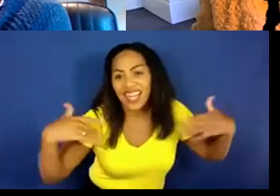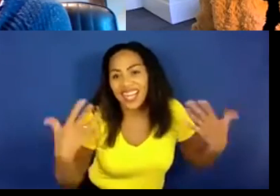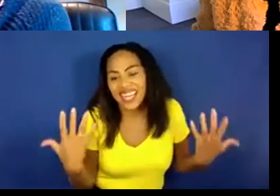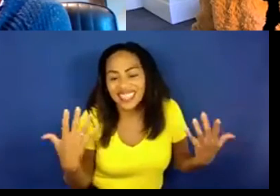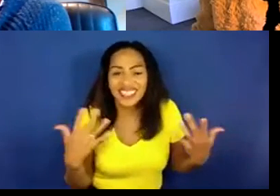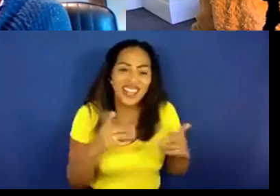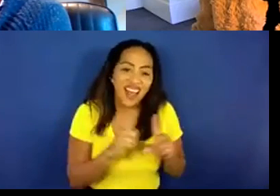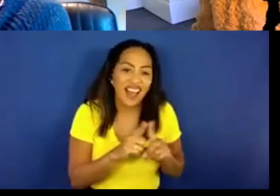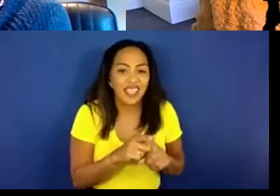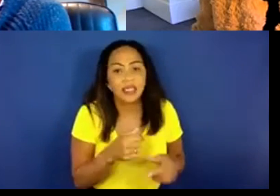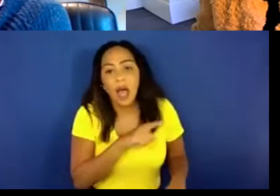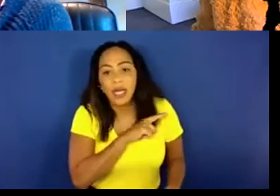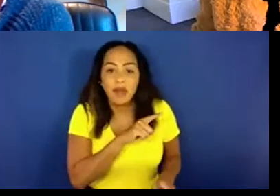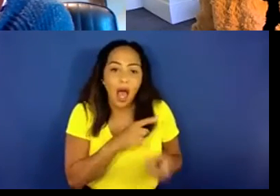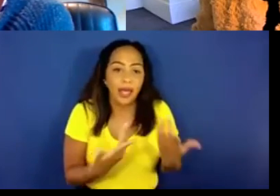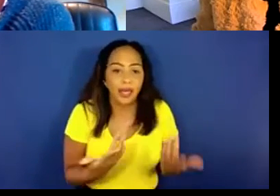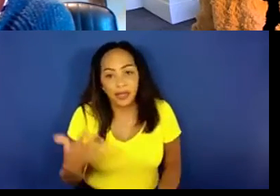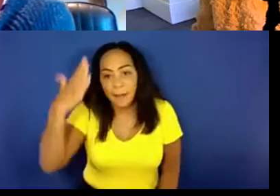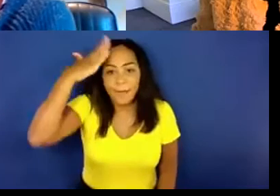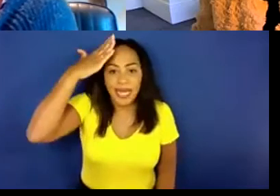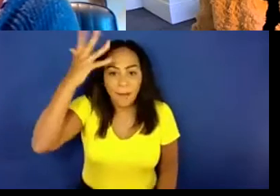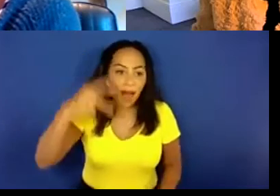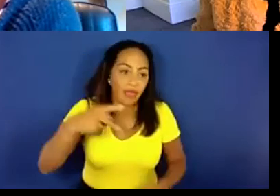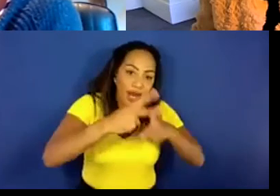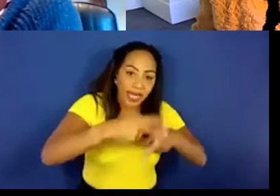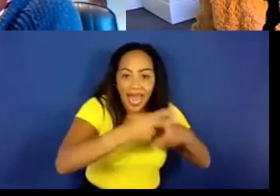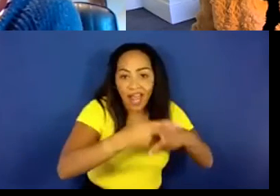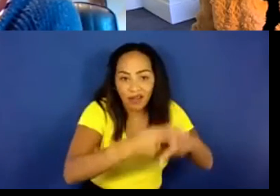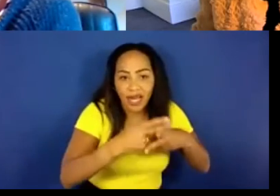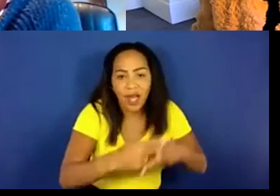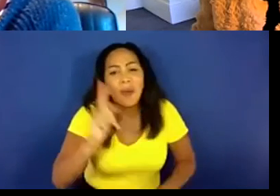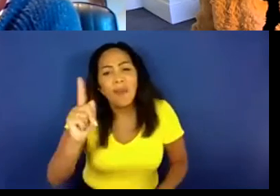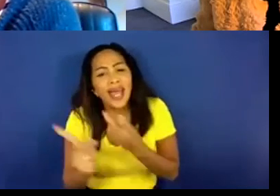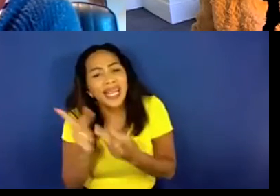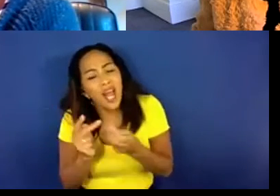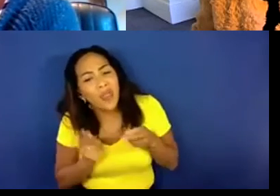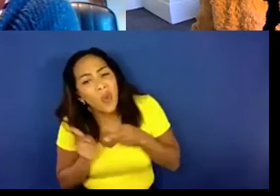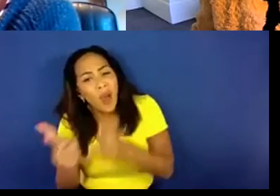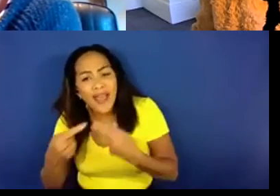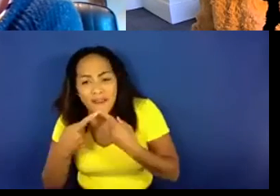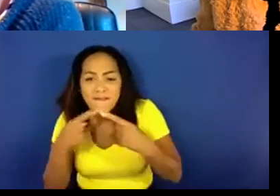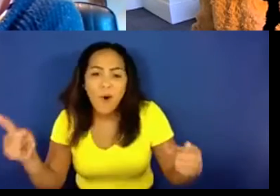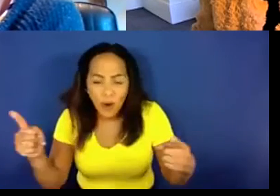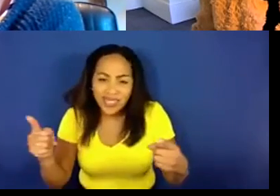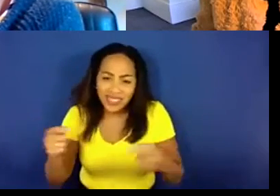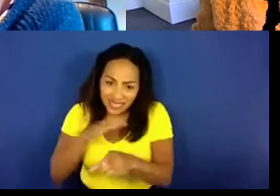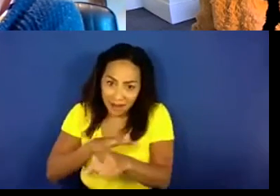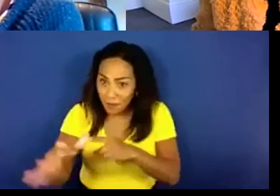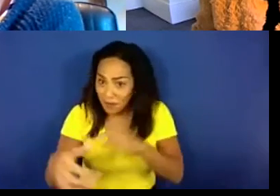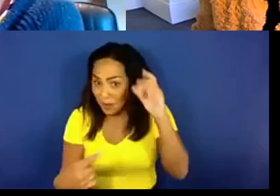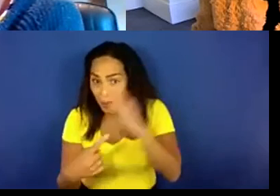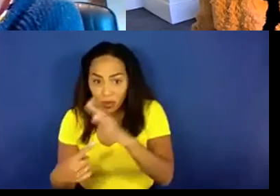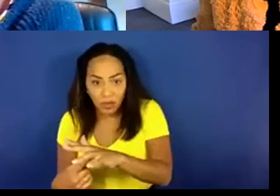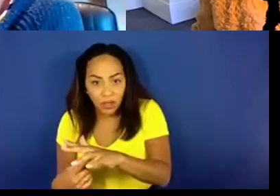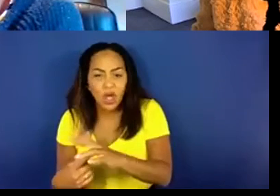way, for older people in particular, I think voice and influence is really important. Because we're really keen to kind of shift the agenda away